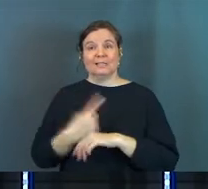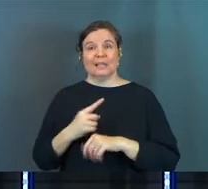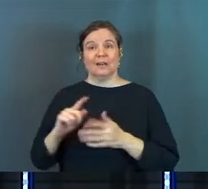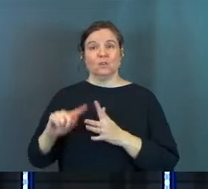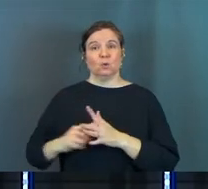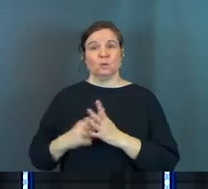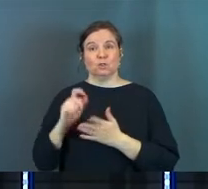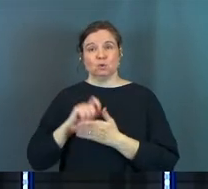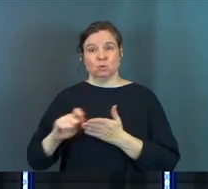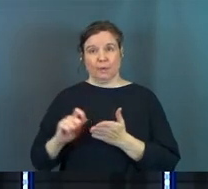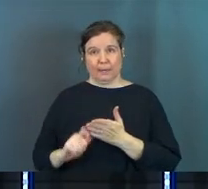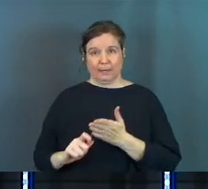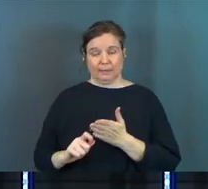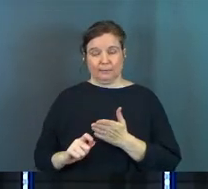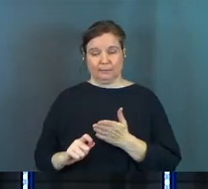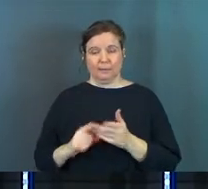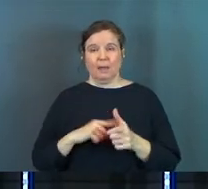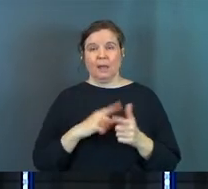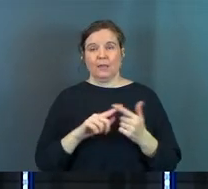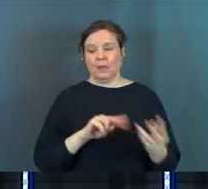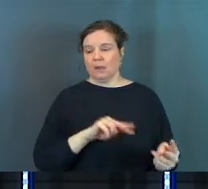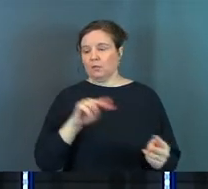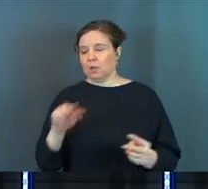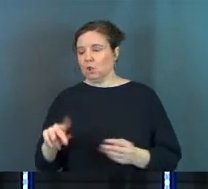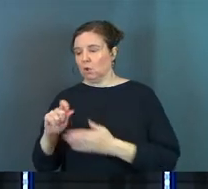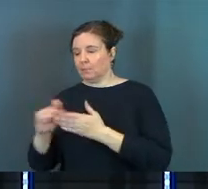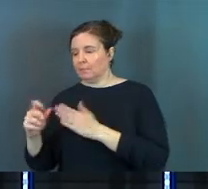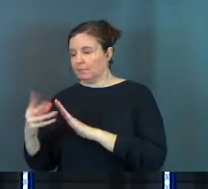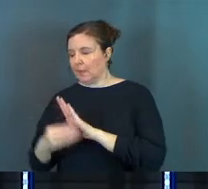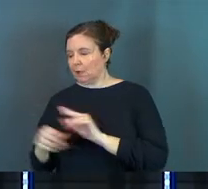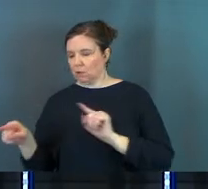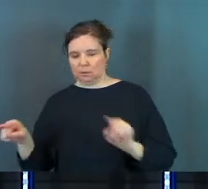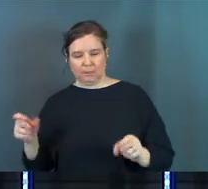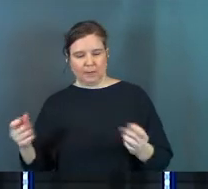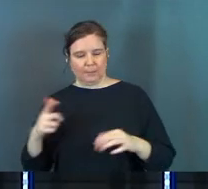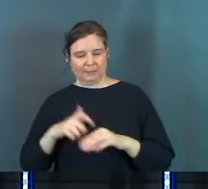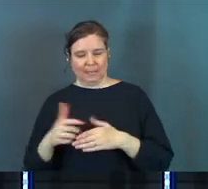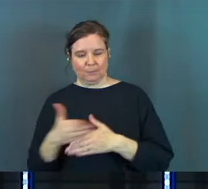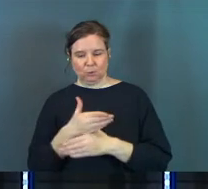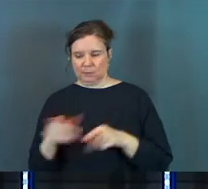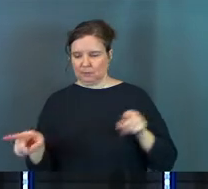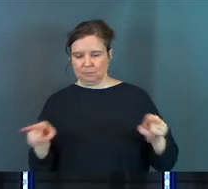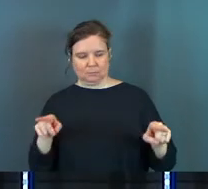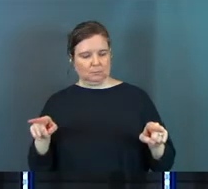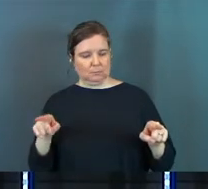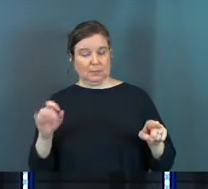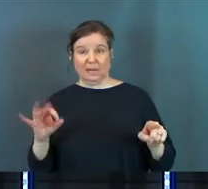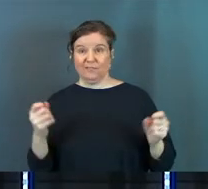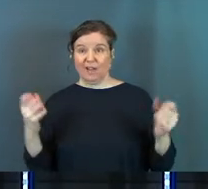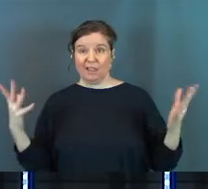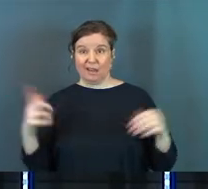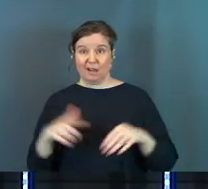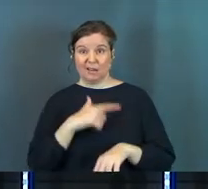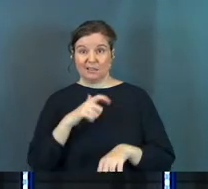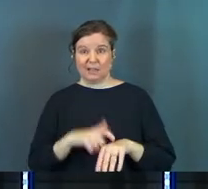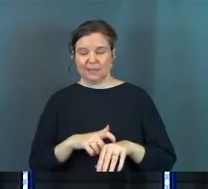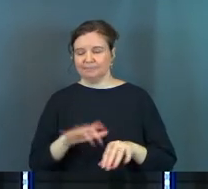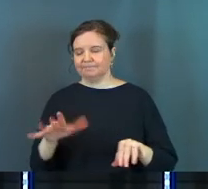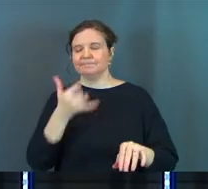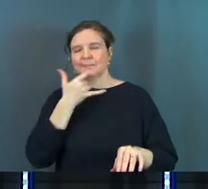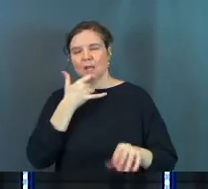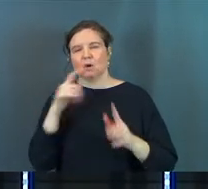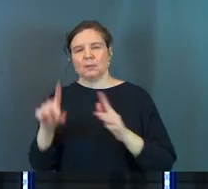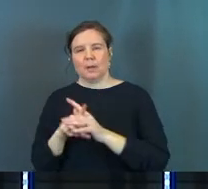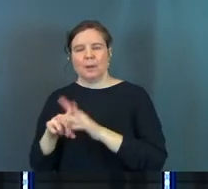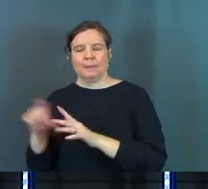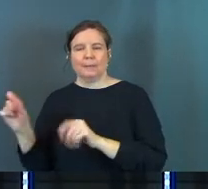original writing by the original author, and then they look at a manuscript and how much time passed in between them. And if it's a lot of time, then they say errors might